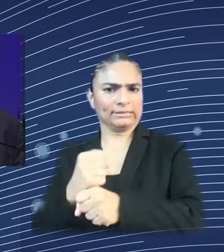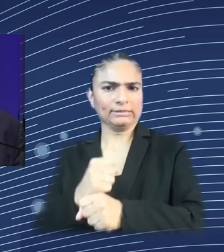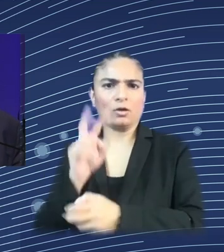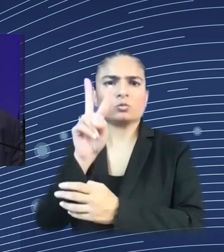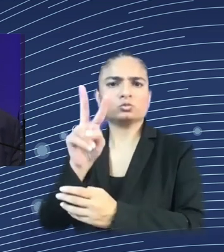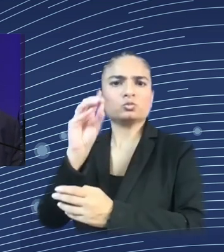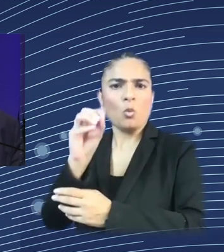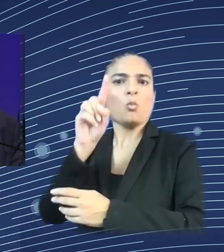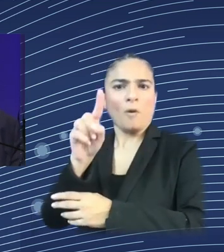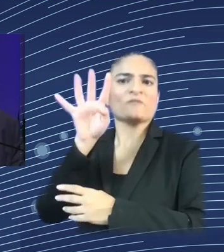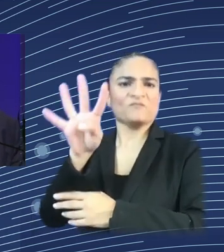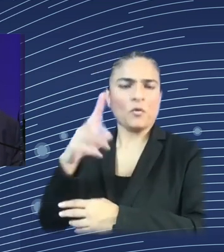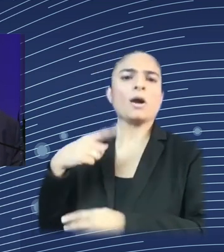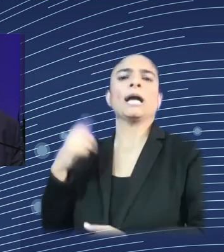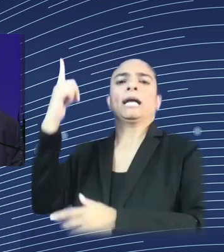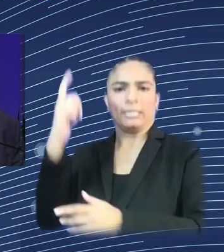kit, whatever.